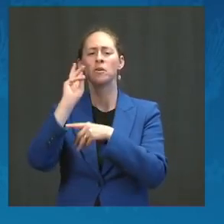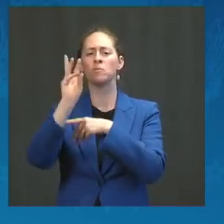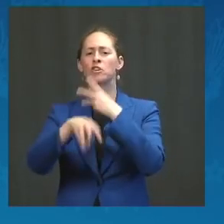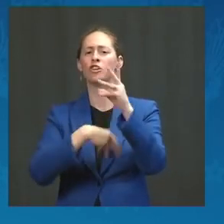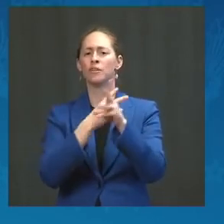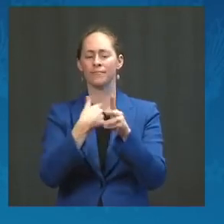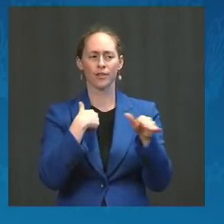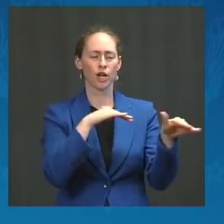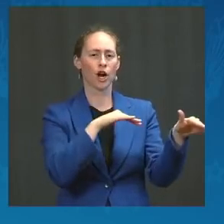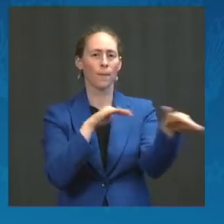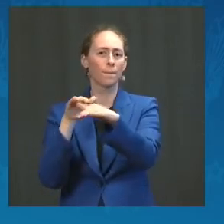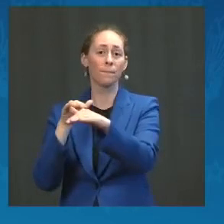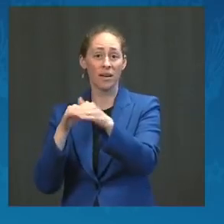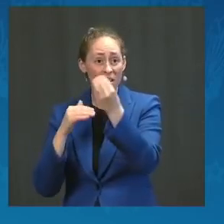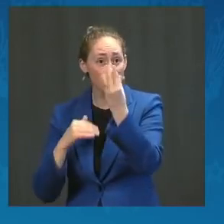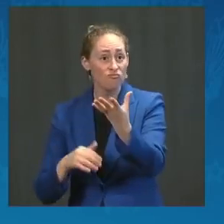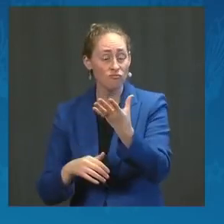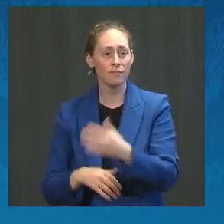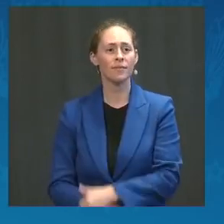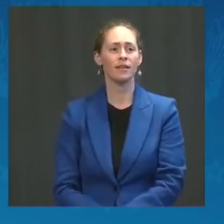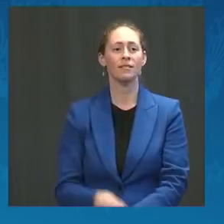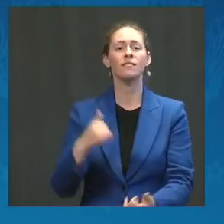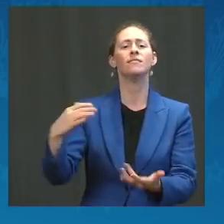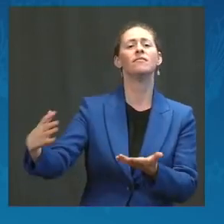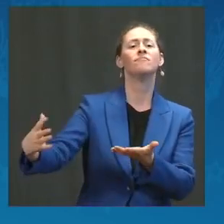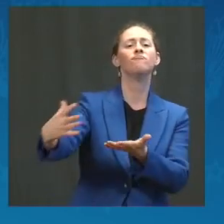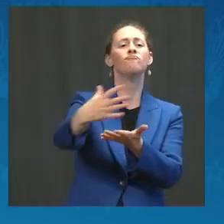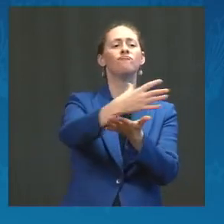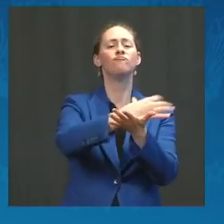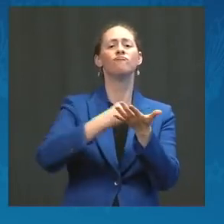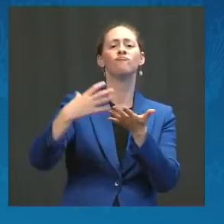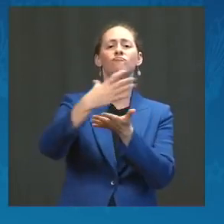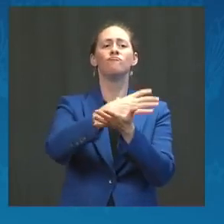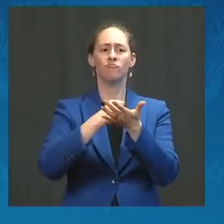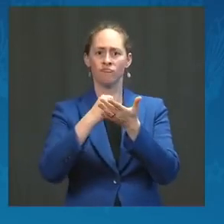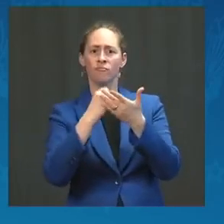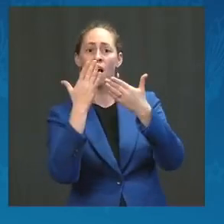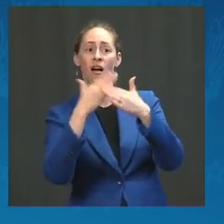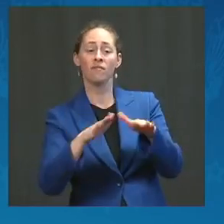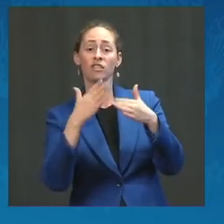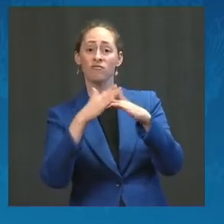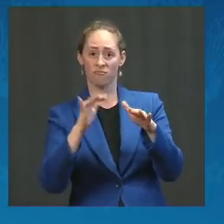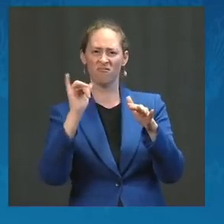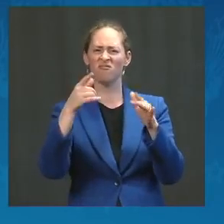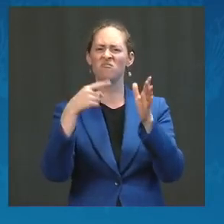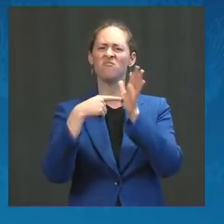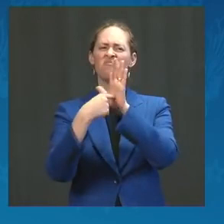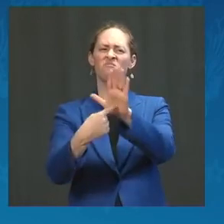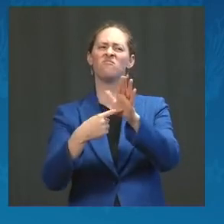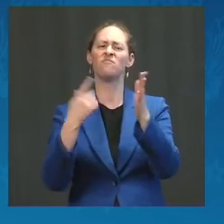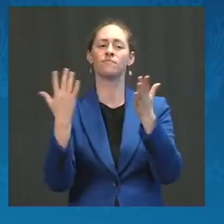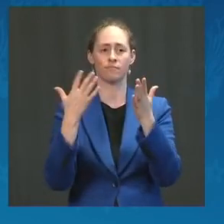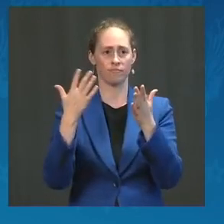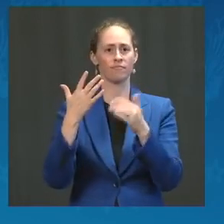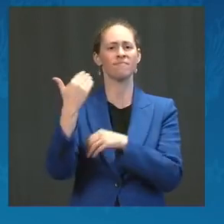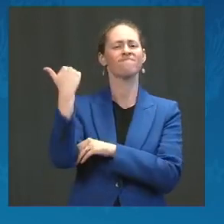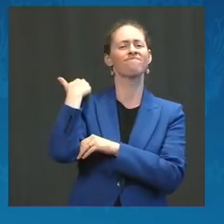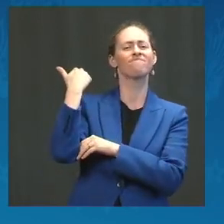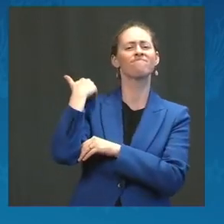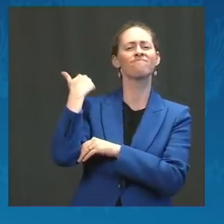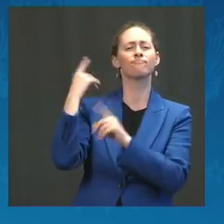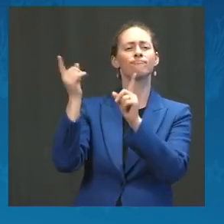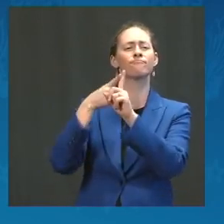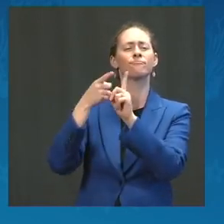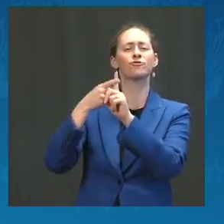today's GDP numbers show that in the first half of the year, our economy grew faster than any point in nearly